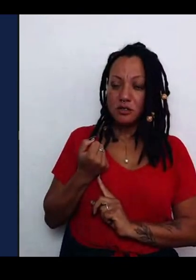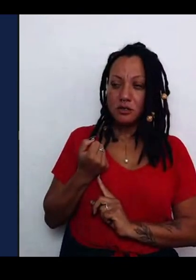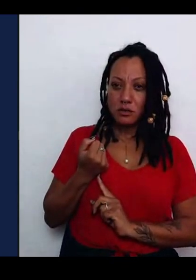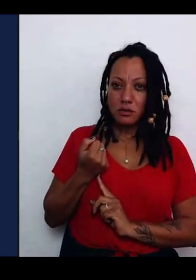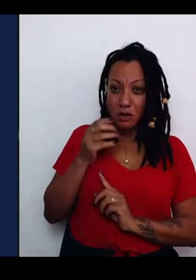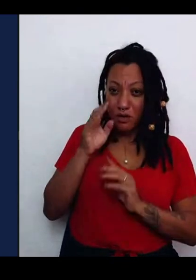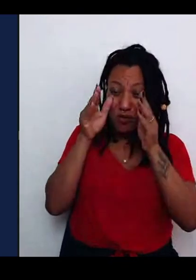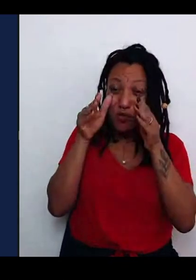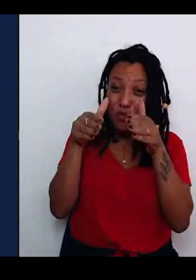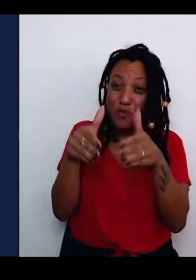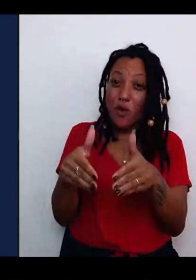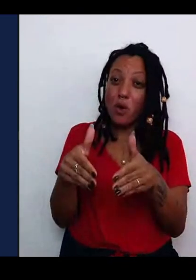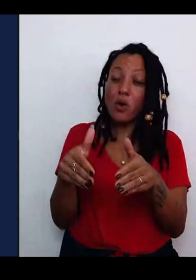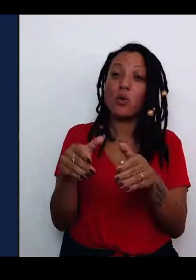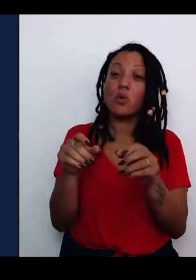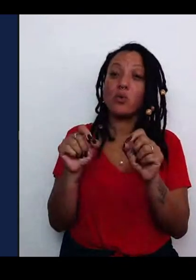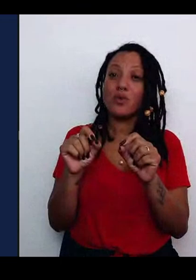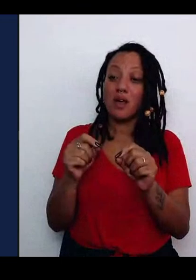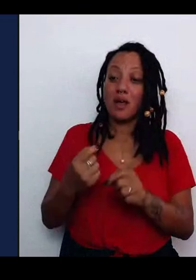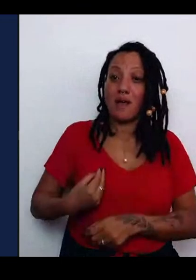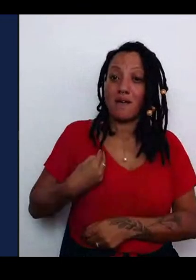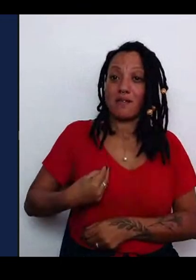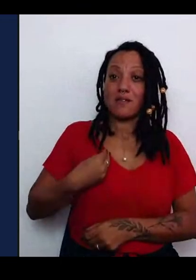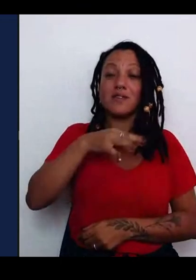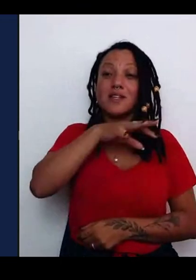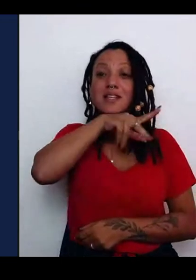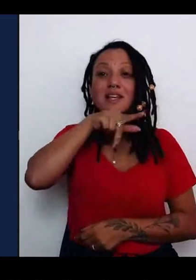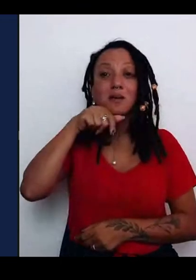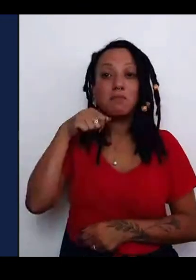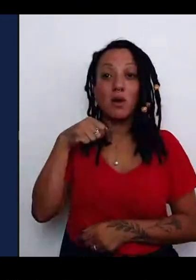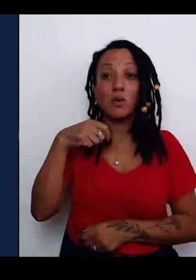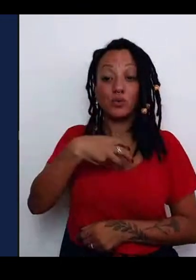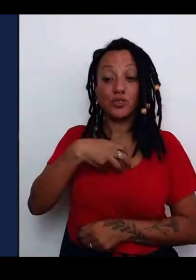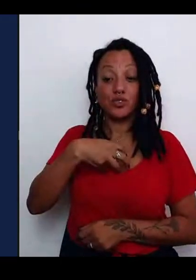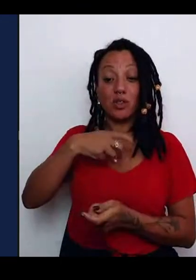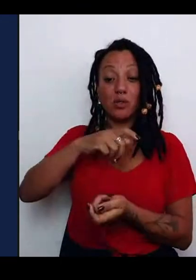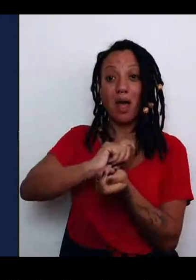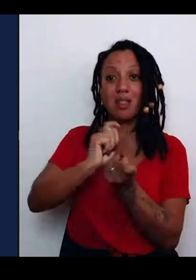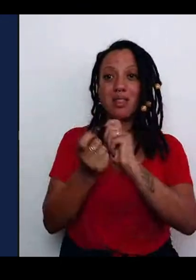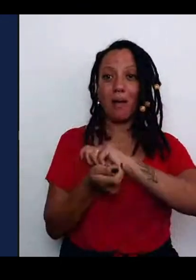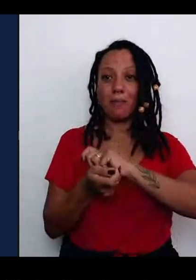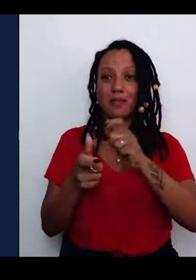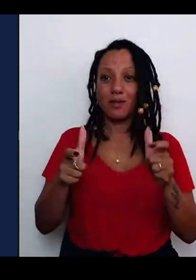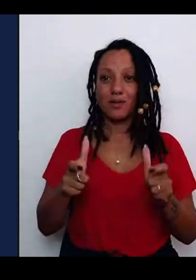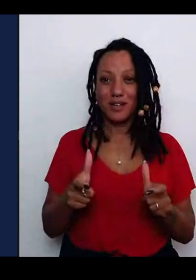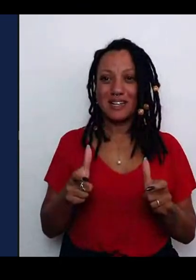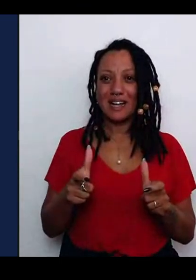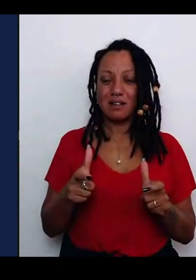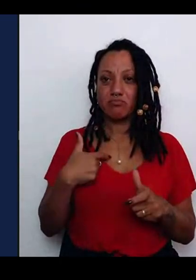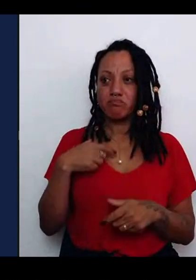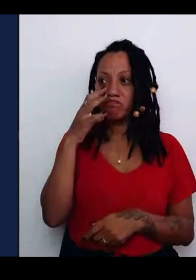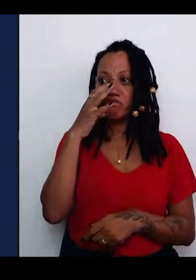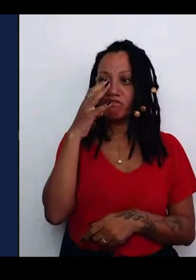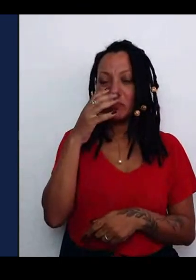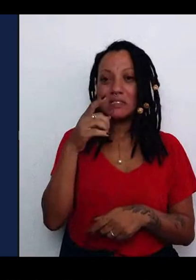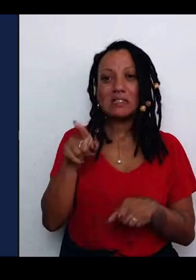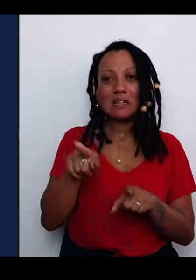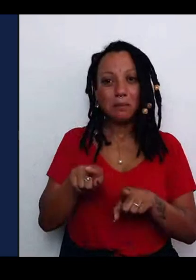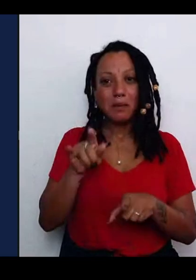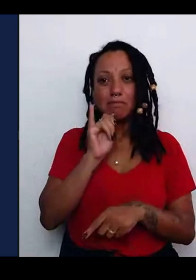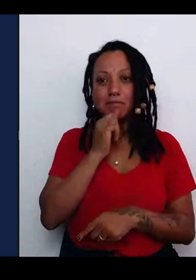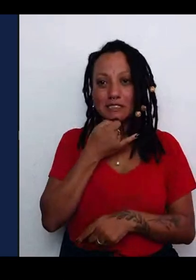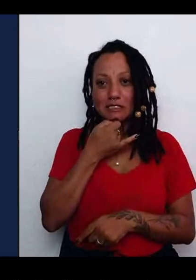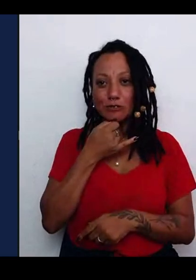and its forms of adaptation which are at once impressive and tragic we hear dogs barking and we